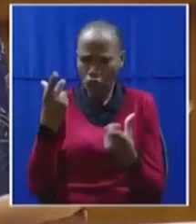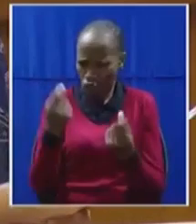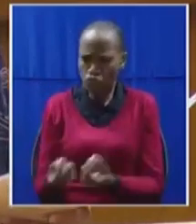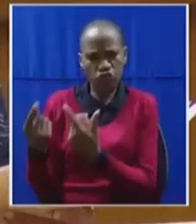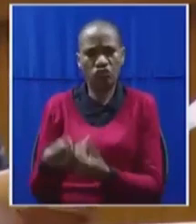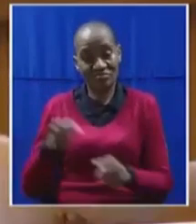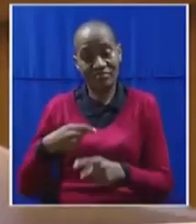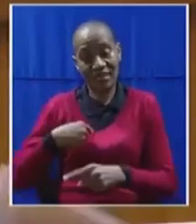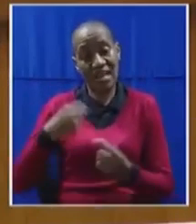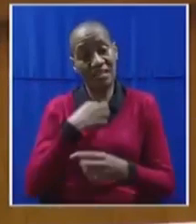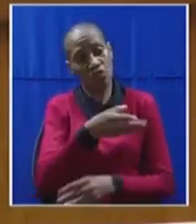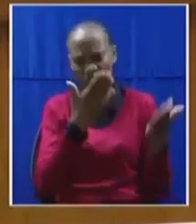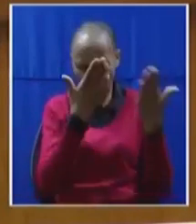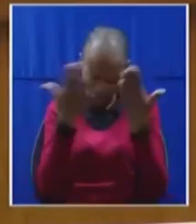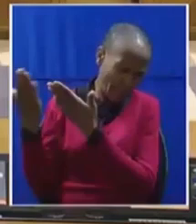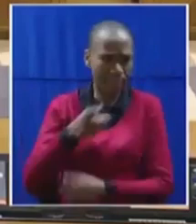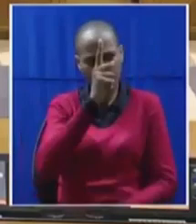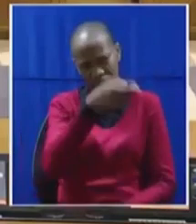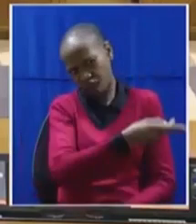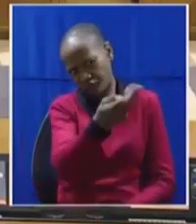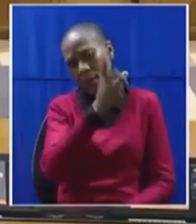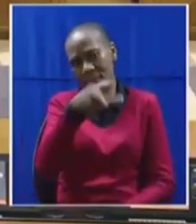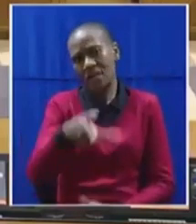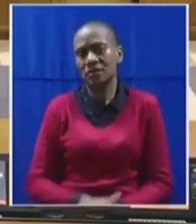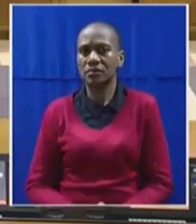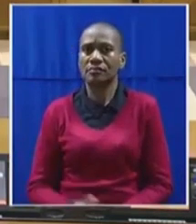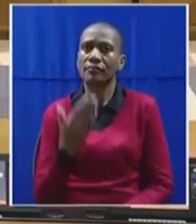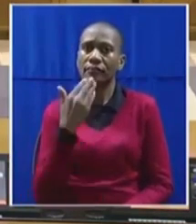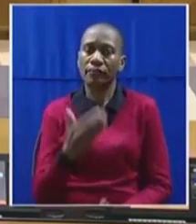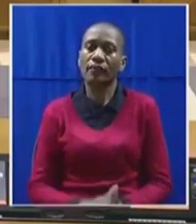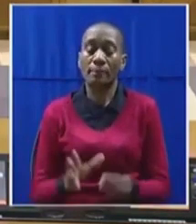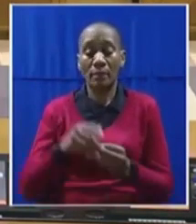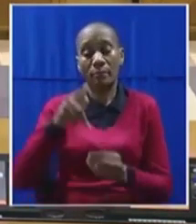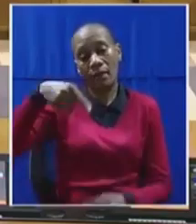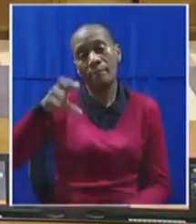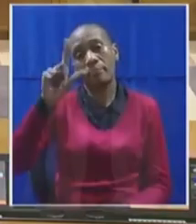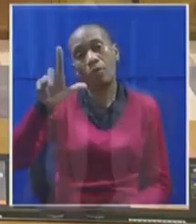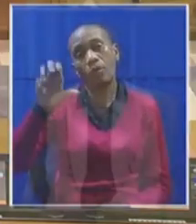be ashamed of yourselves. Order, honourable member, honourable person.